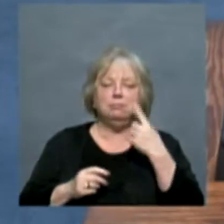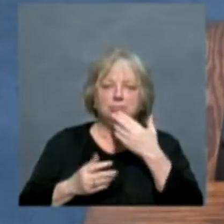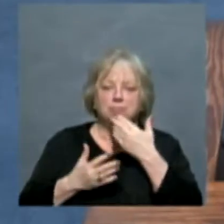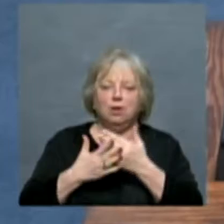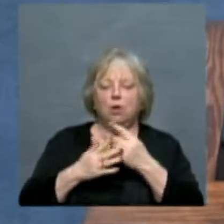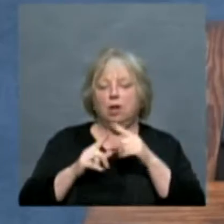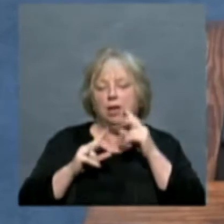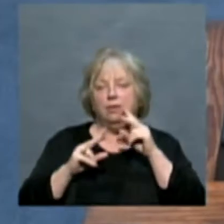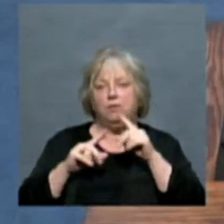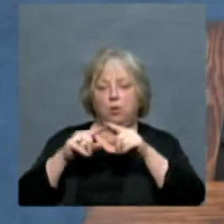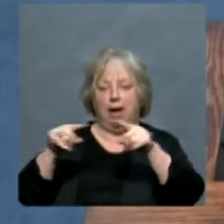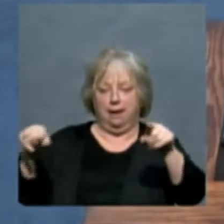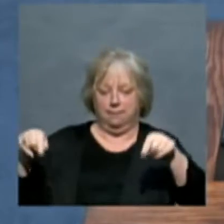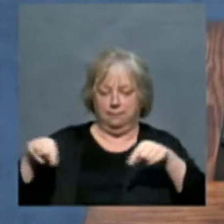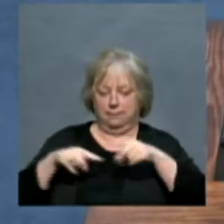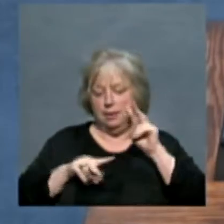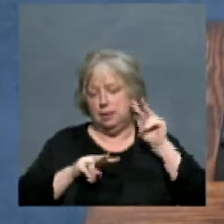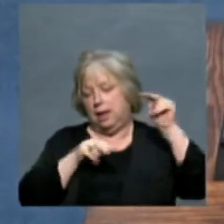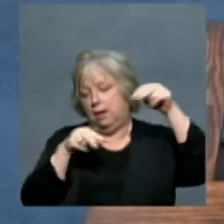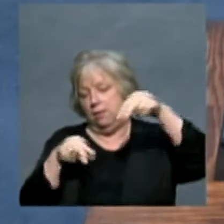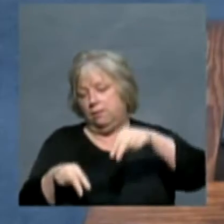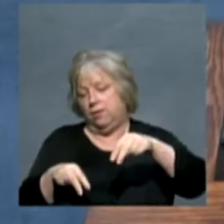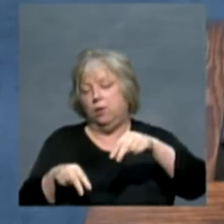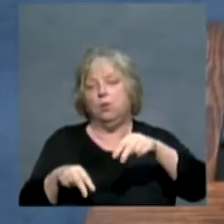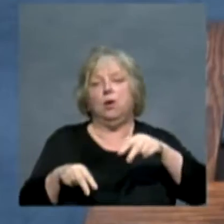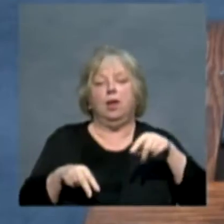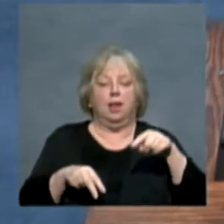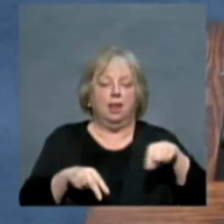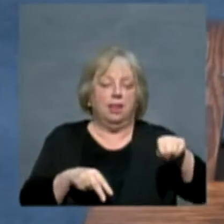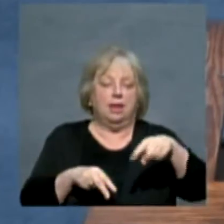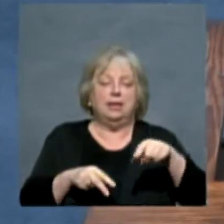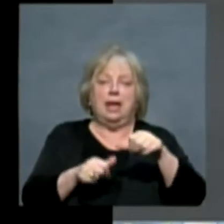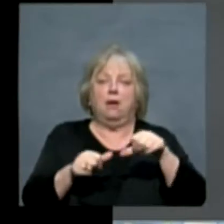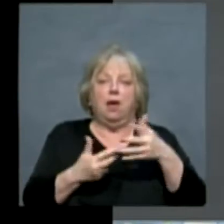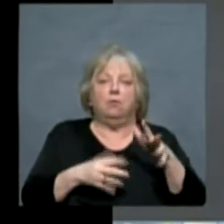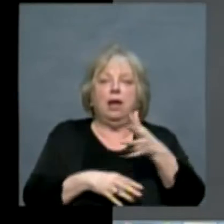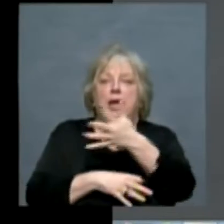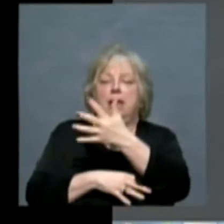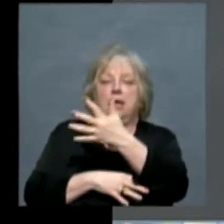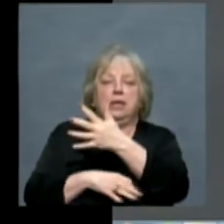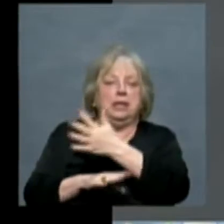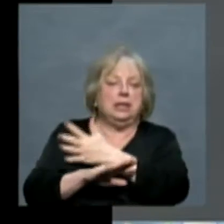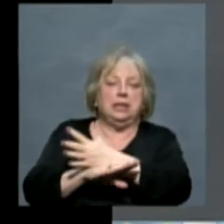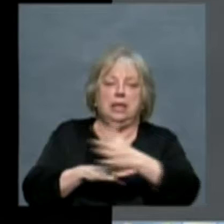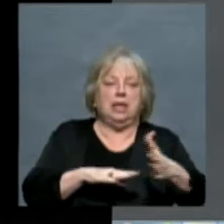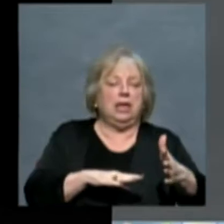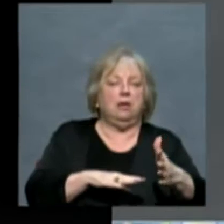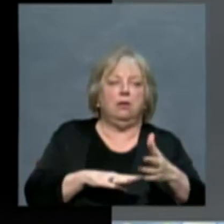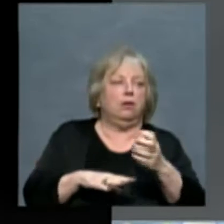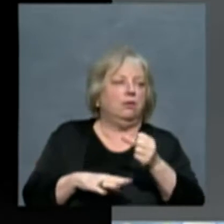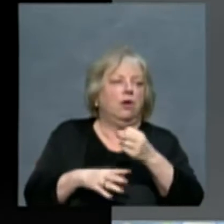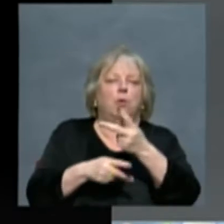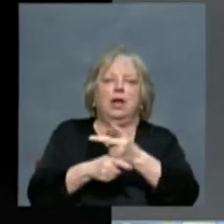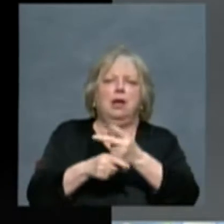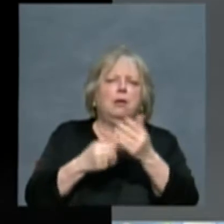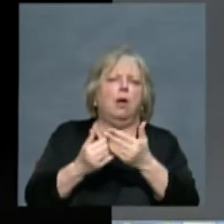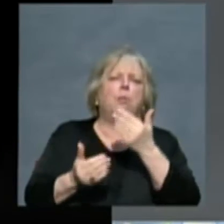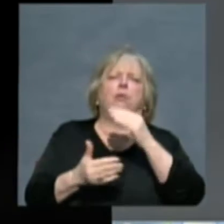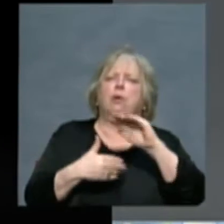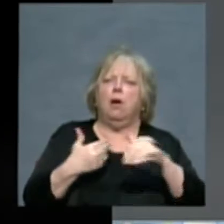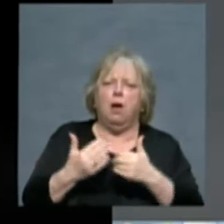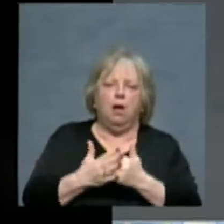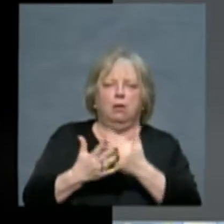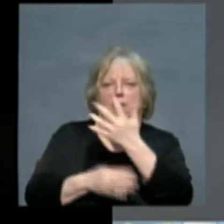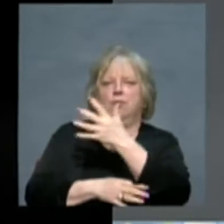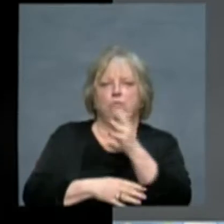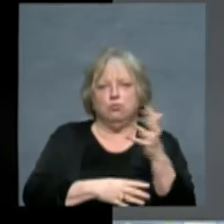aerial view, where we're putting the ball field is already cleared. And so we're keeping almost all of the trees that are on this 40